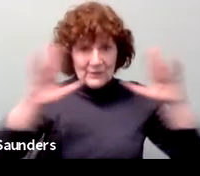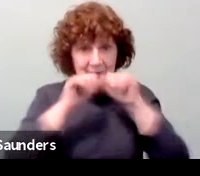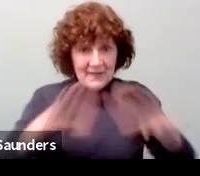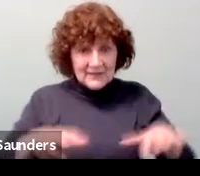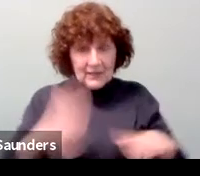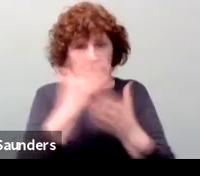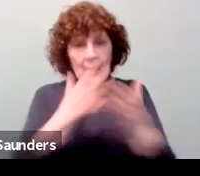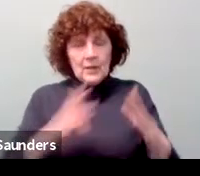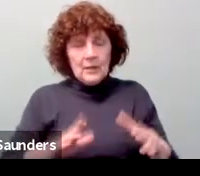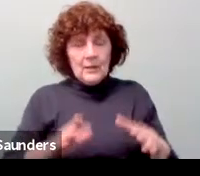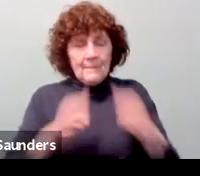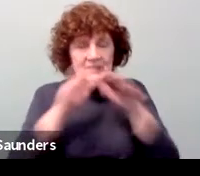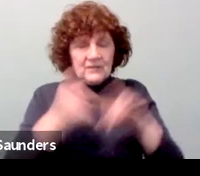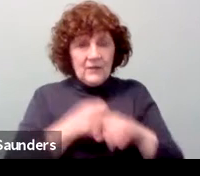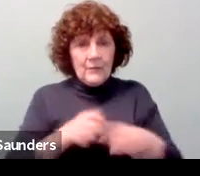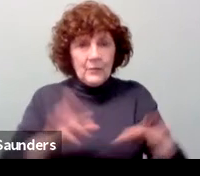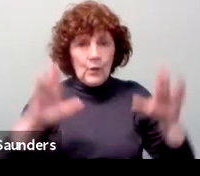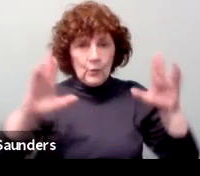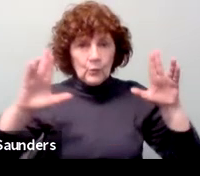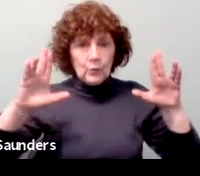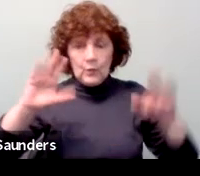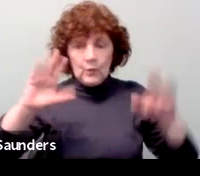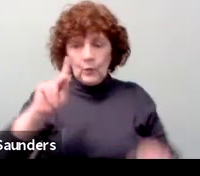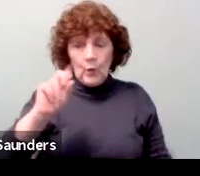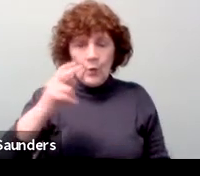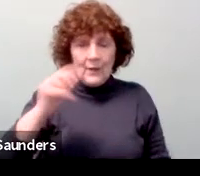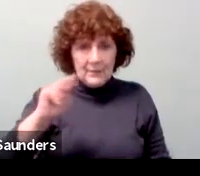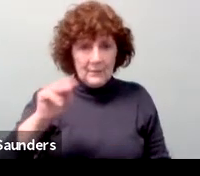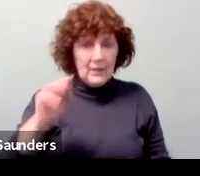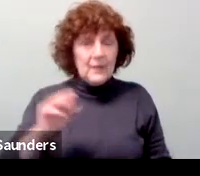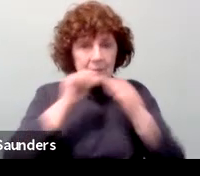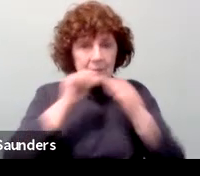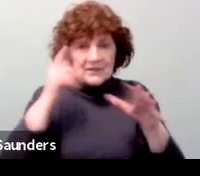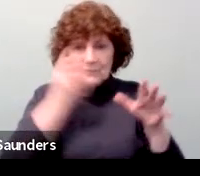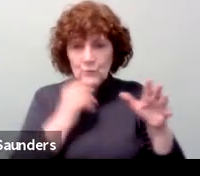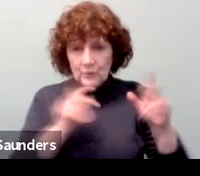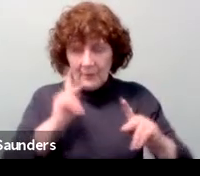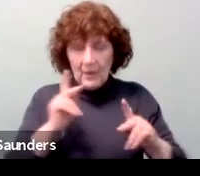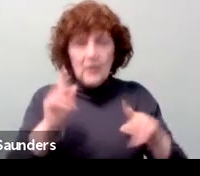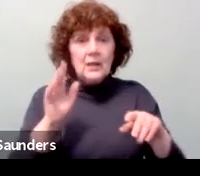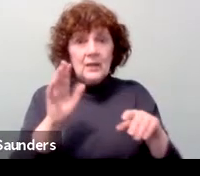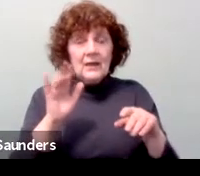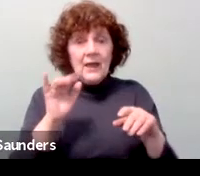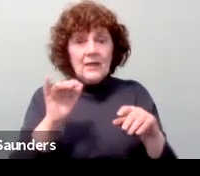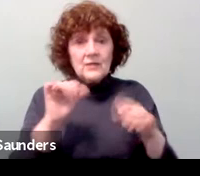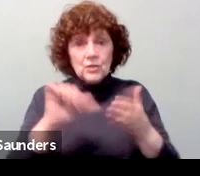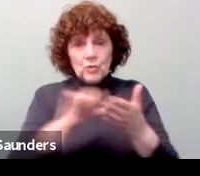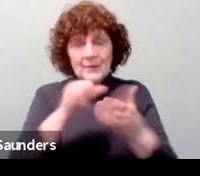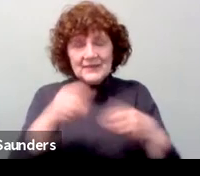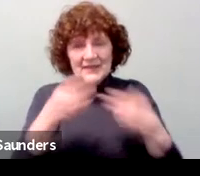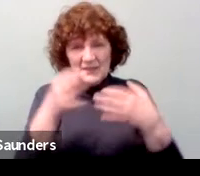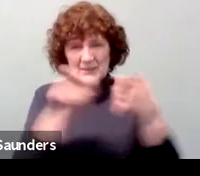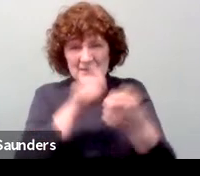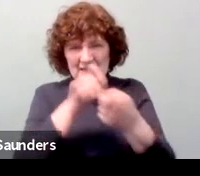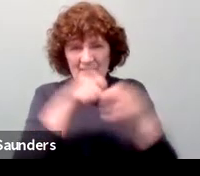Kohanim to the Jewish people. And it gives specific instructions as to how the priestly blessing